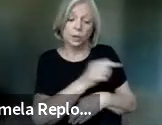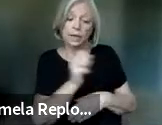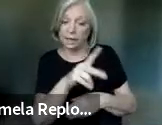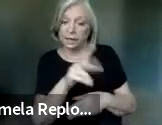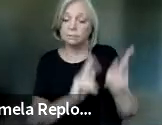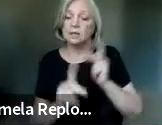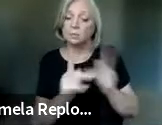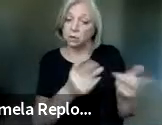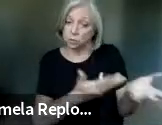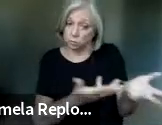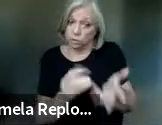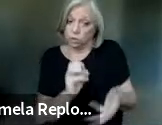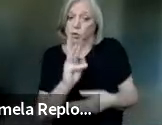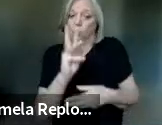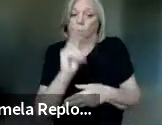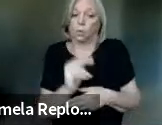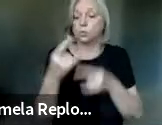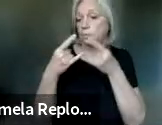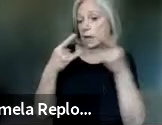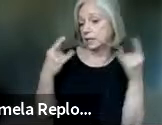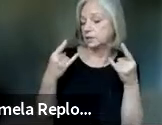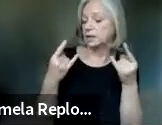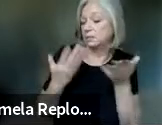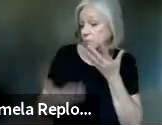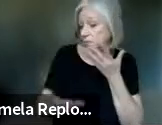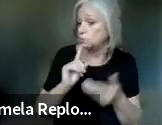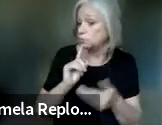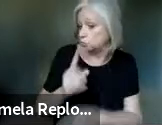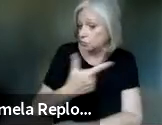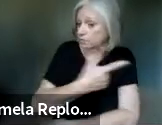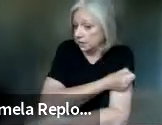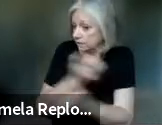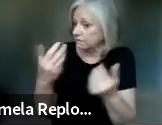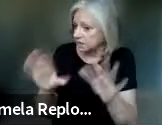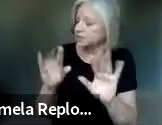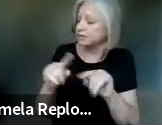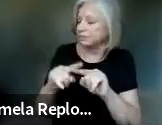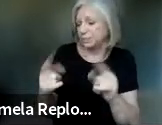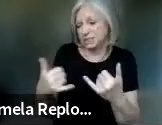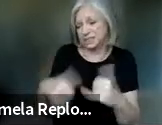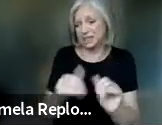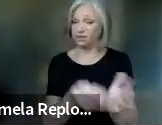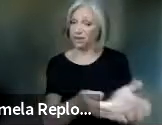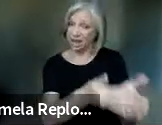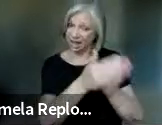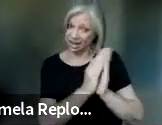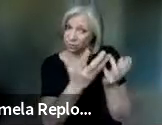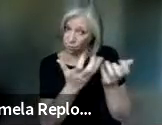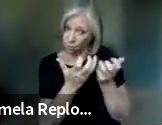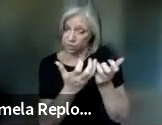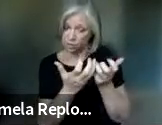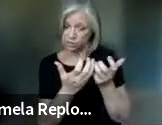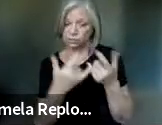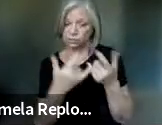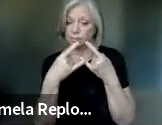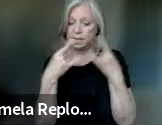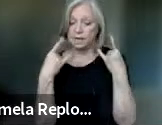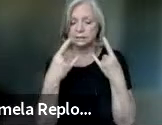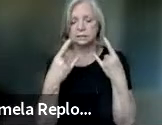vaccinated, but if you're asked, please put the mask on. So that's okay, and we want people to comply.